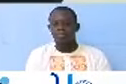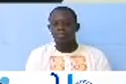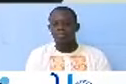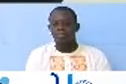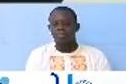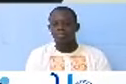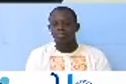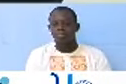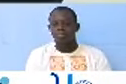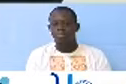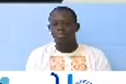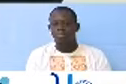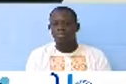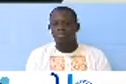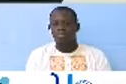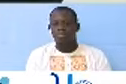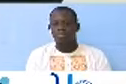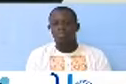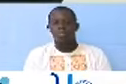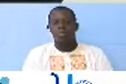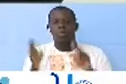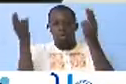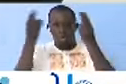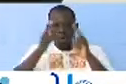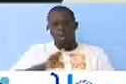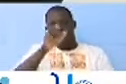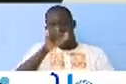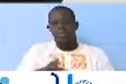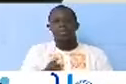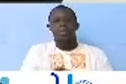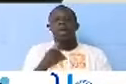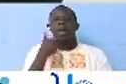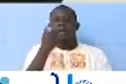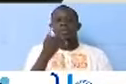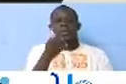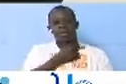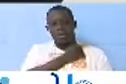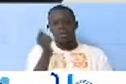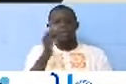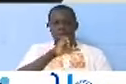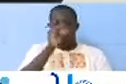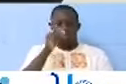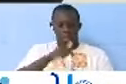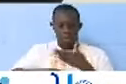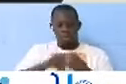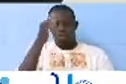second. Yes. These the names in the court now that we have